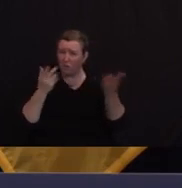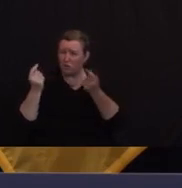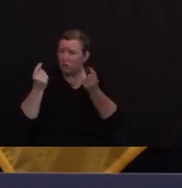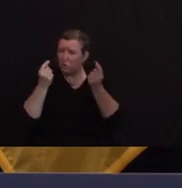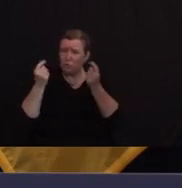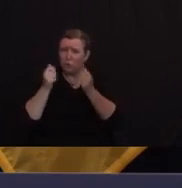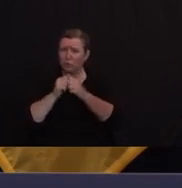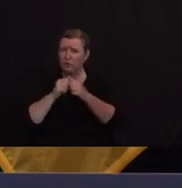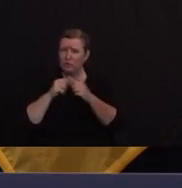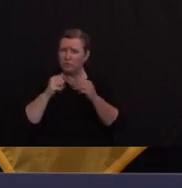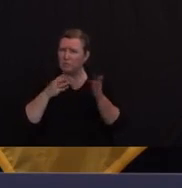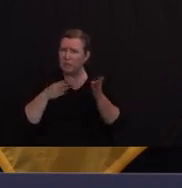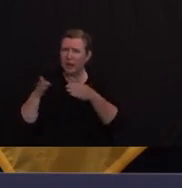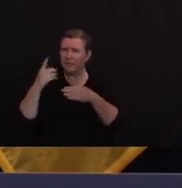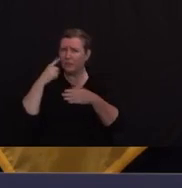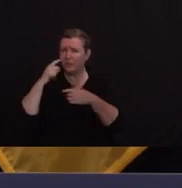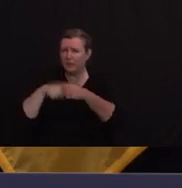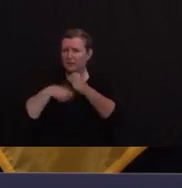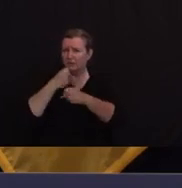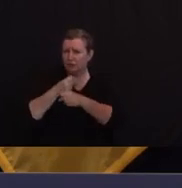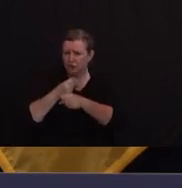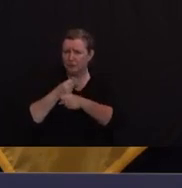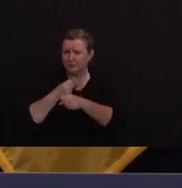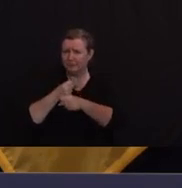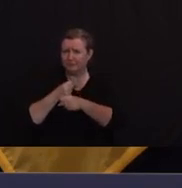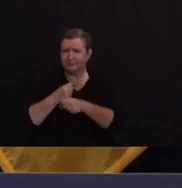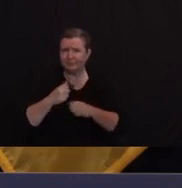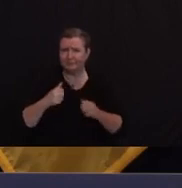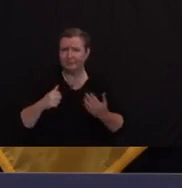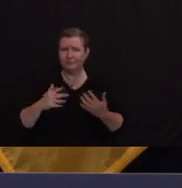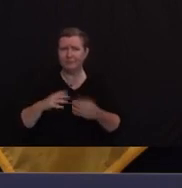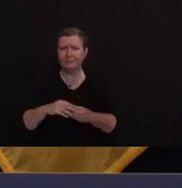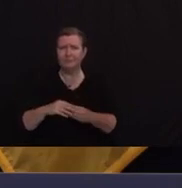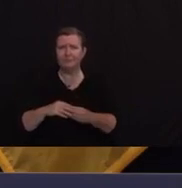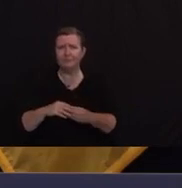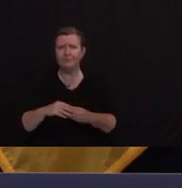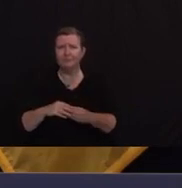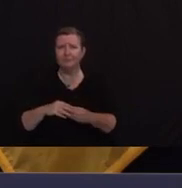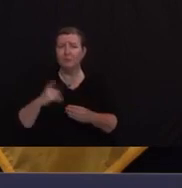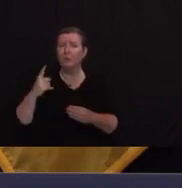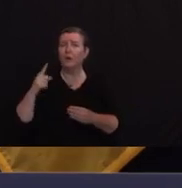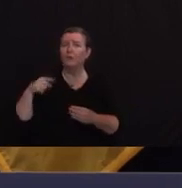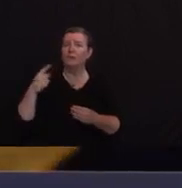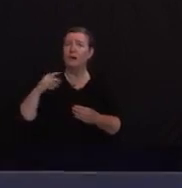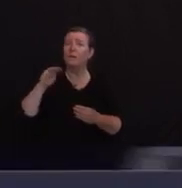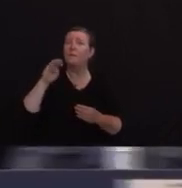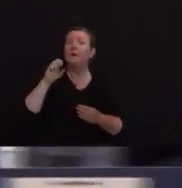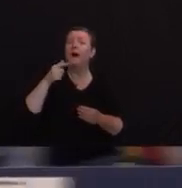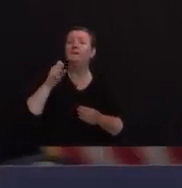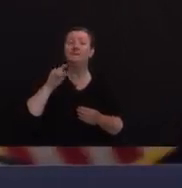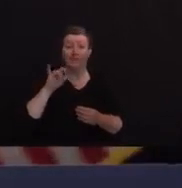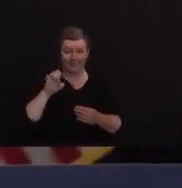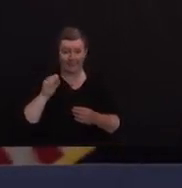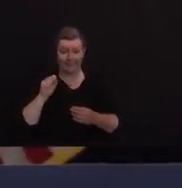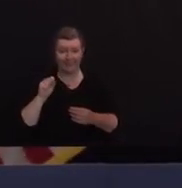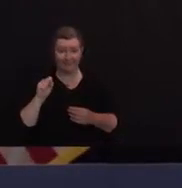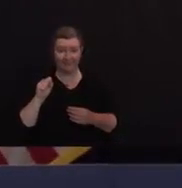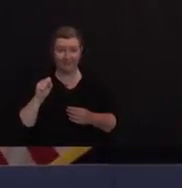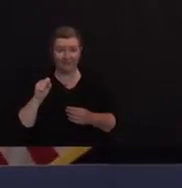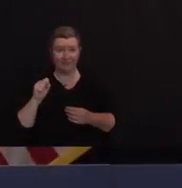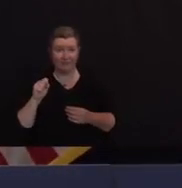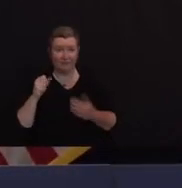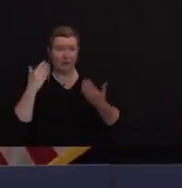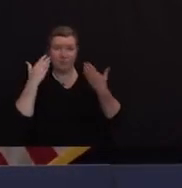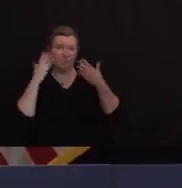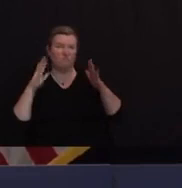ask Judy or Pat, I'm not sure that we've made the determination yet on the mega sites. We do. We have our all hazards incident management Yep. team assessing